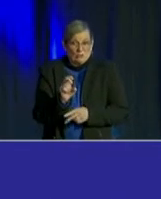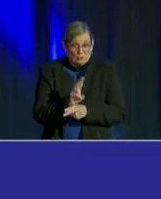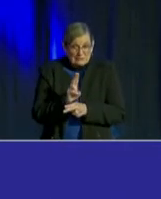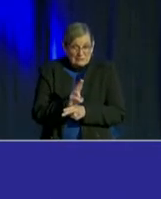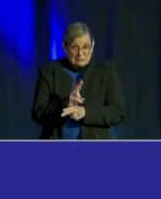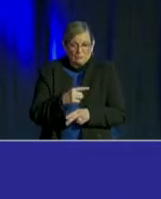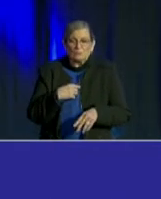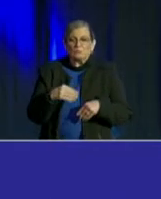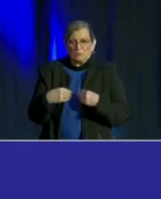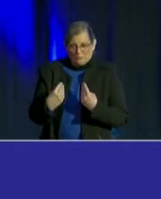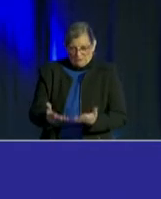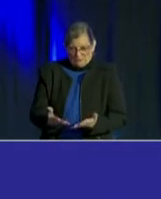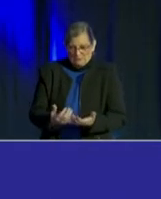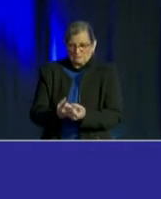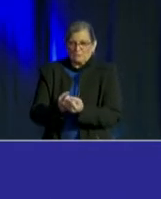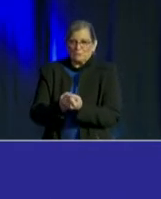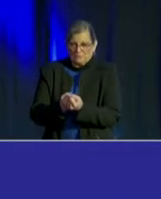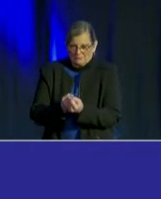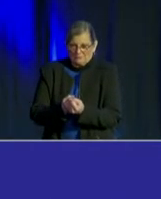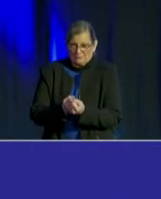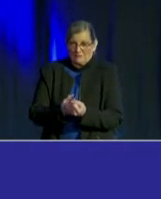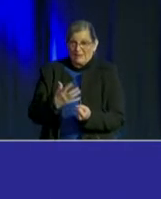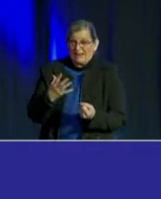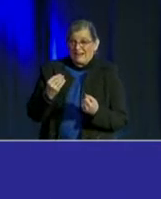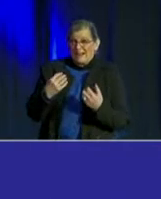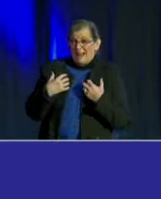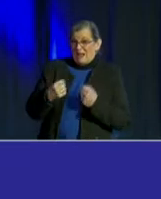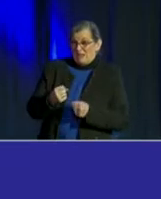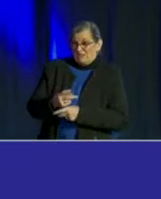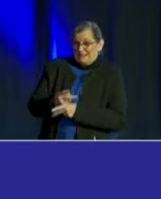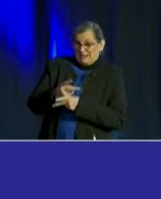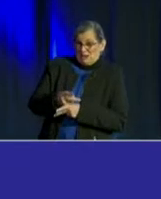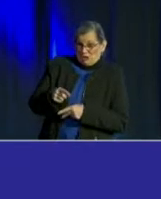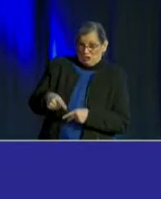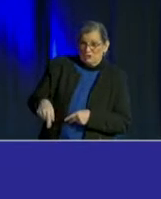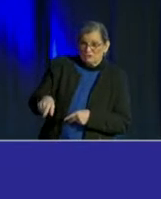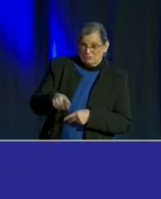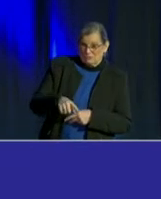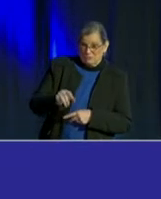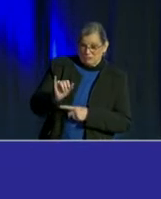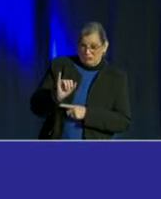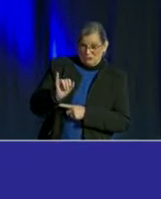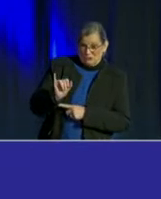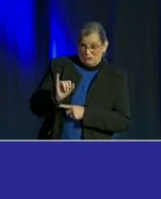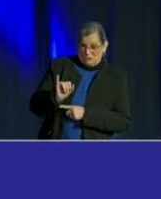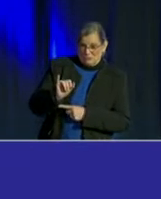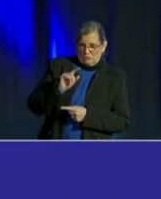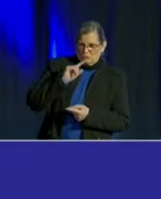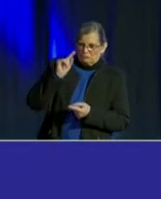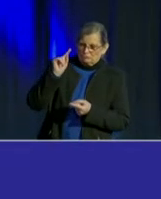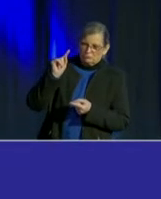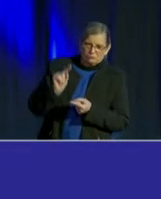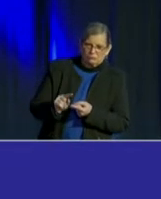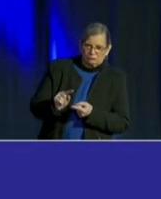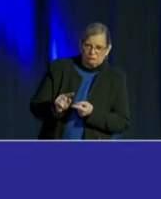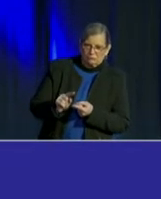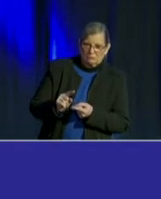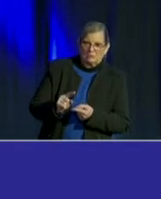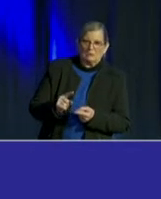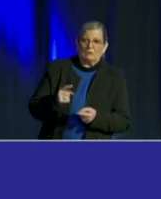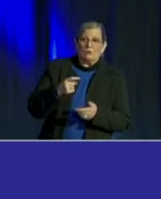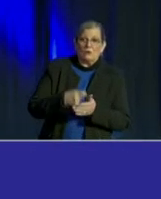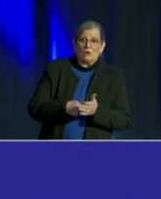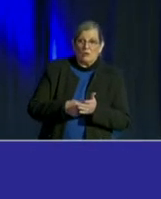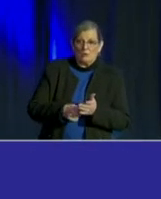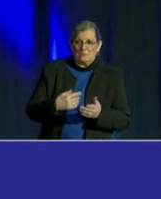care insurance to 4 in 10 district residents at a cost of over $3 billion. And we provide